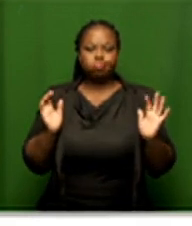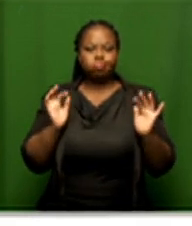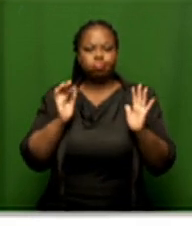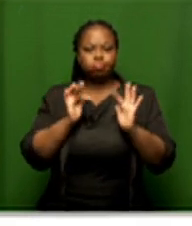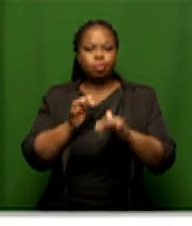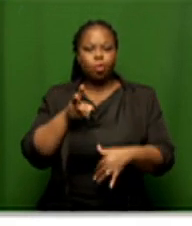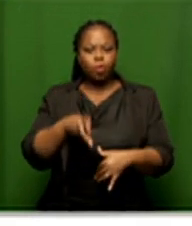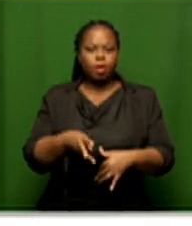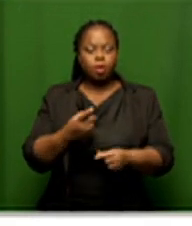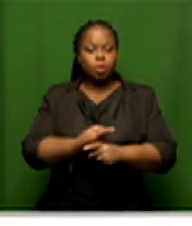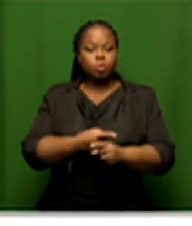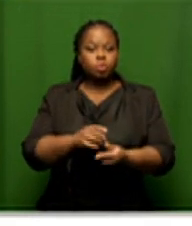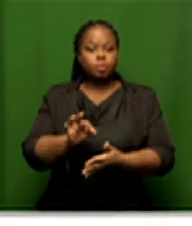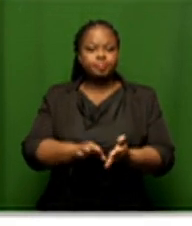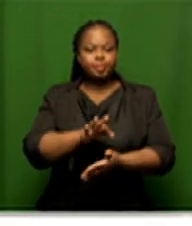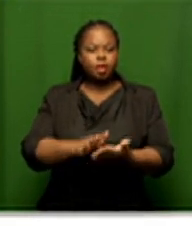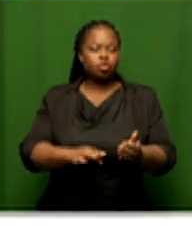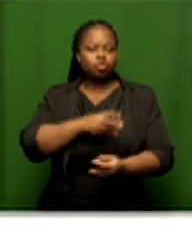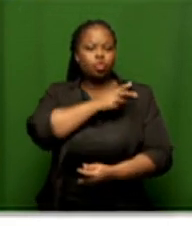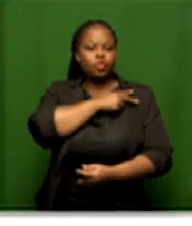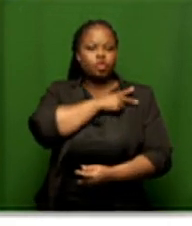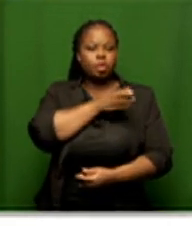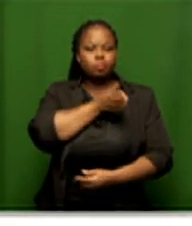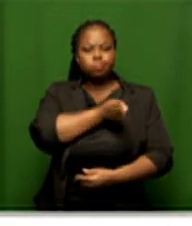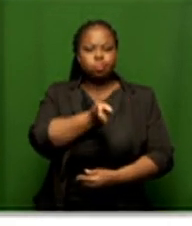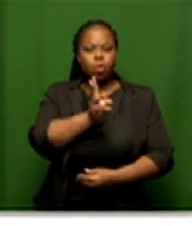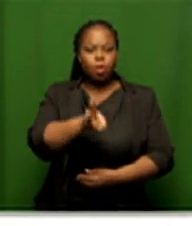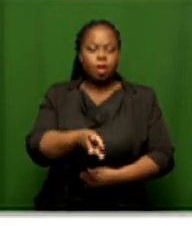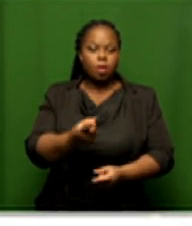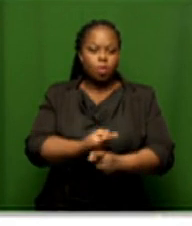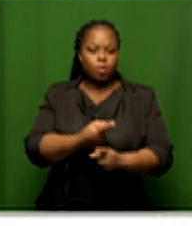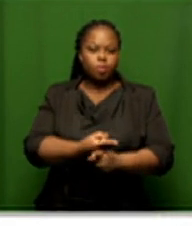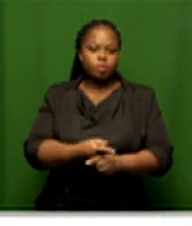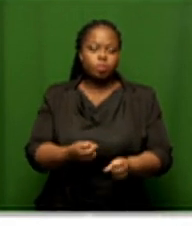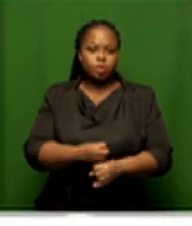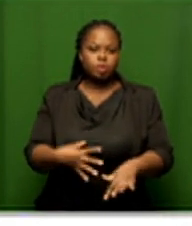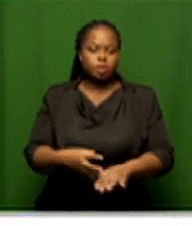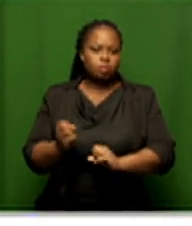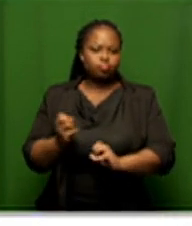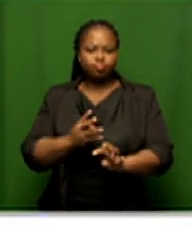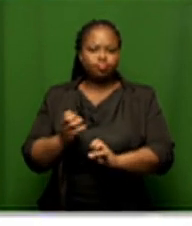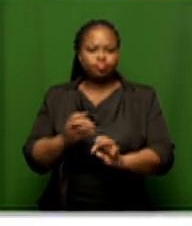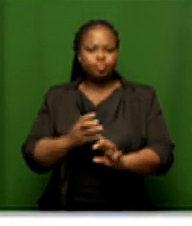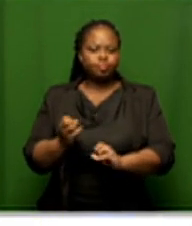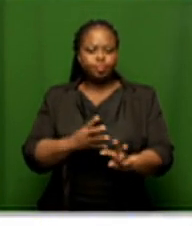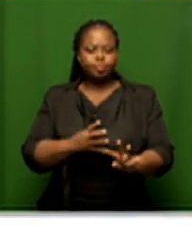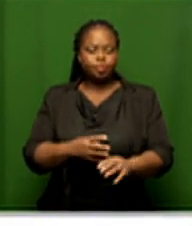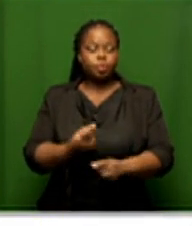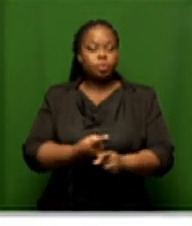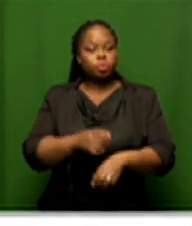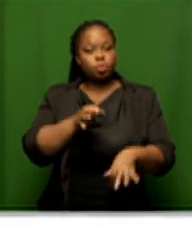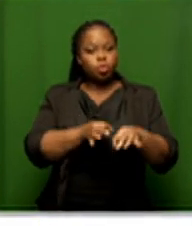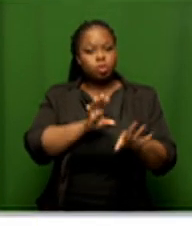here, as well as election officials, as those results start coming in, and the political parties will